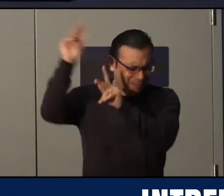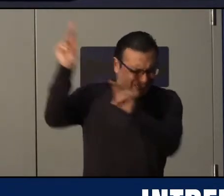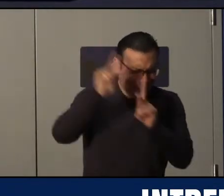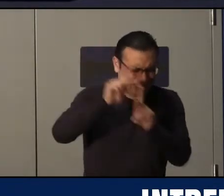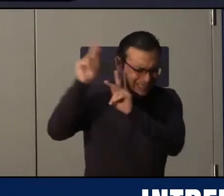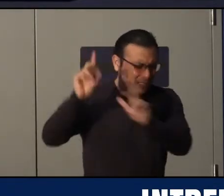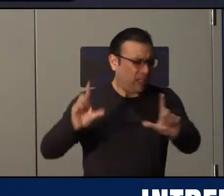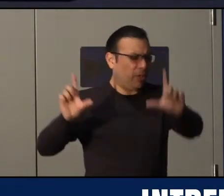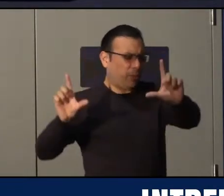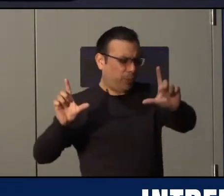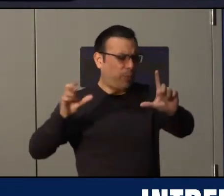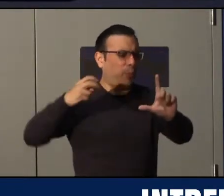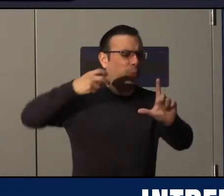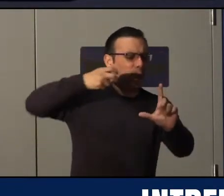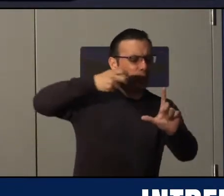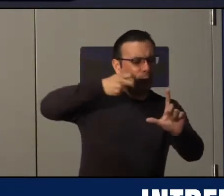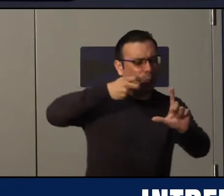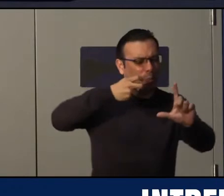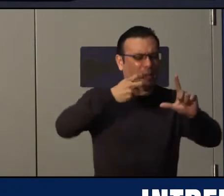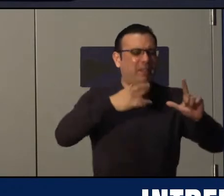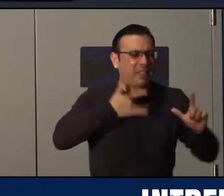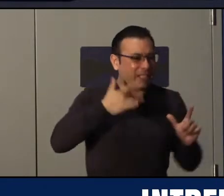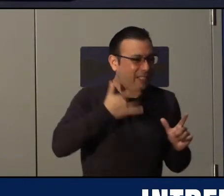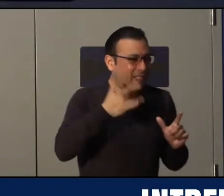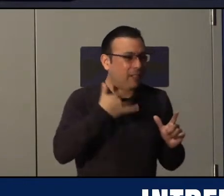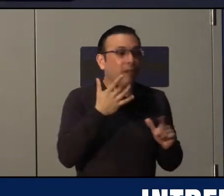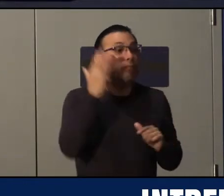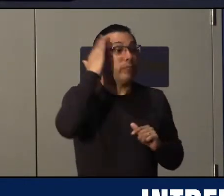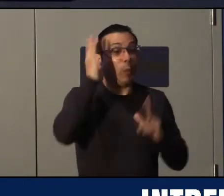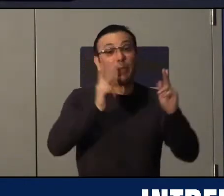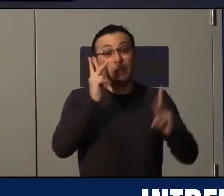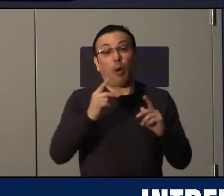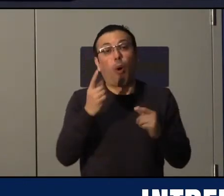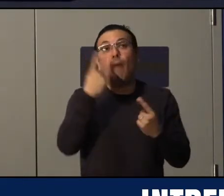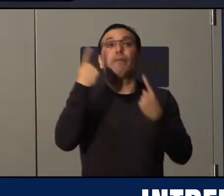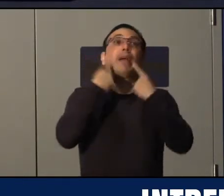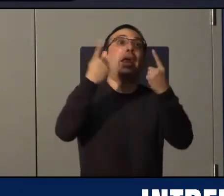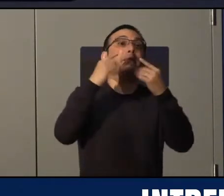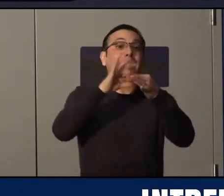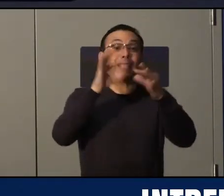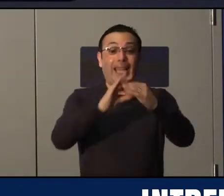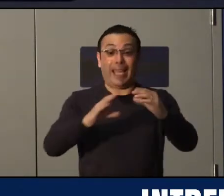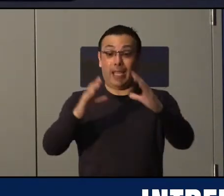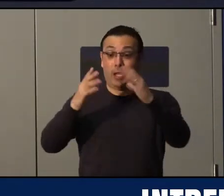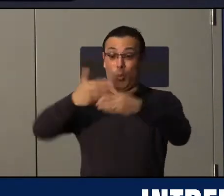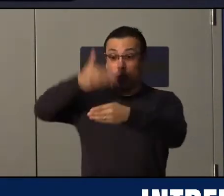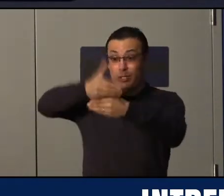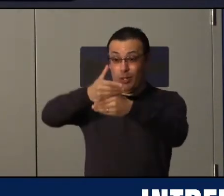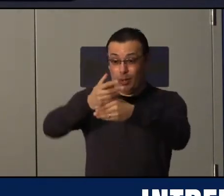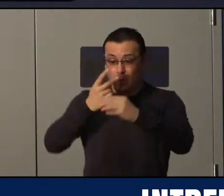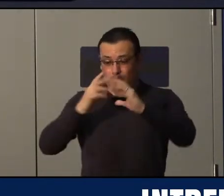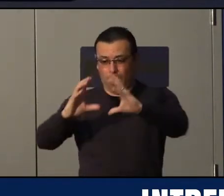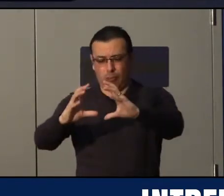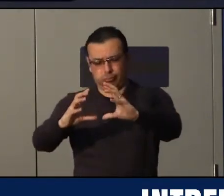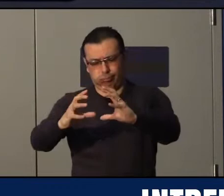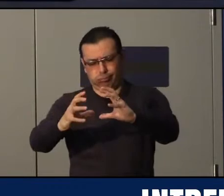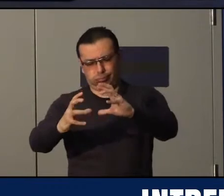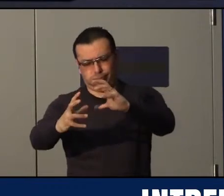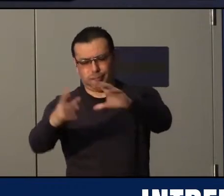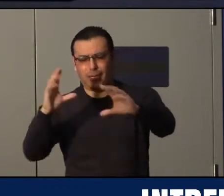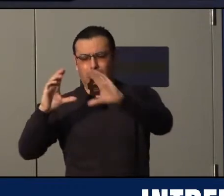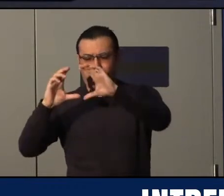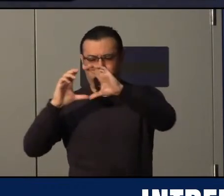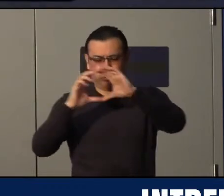the interconnectivity of all these things you hear about looking at Earth from space, and because I remember being in space,